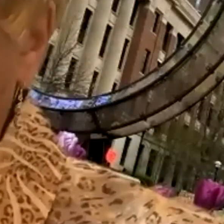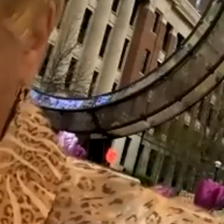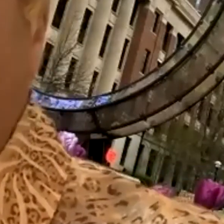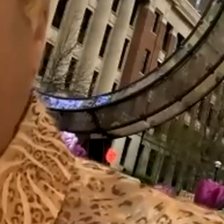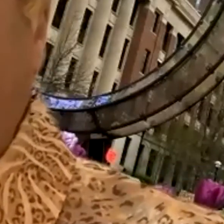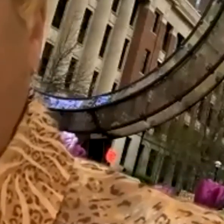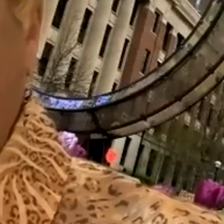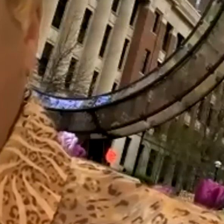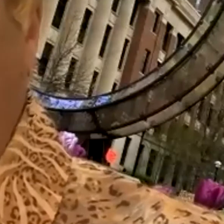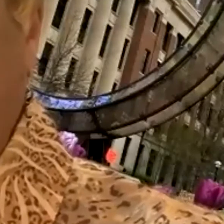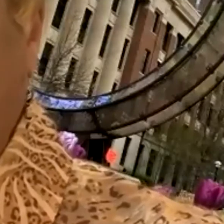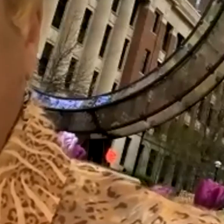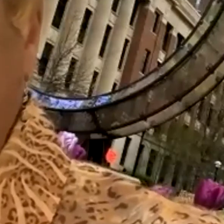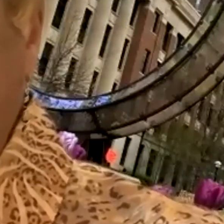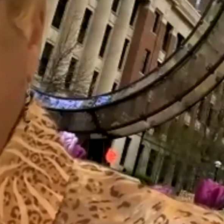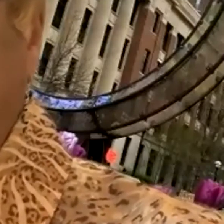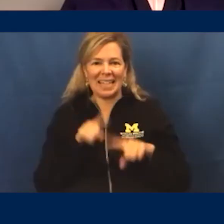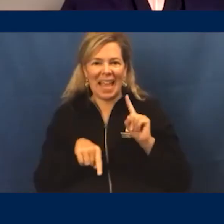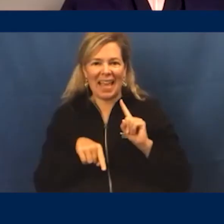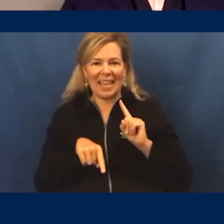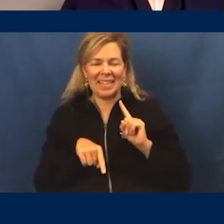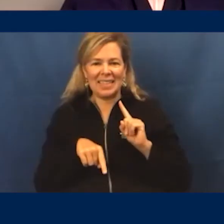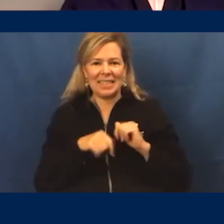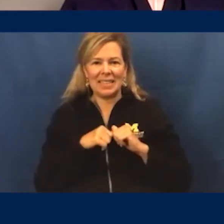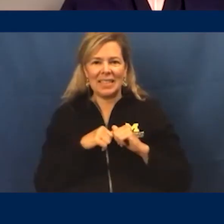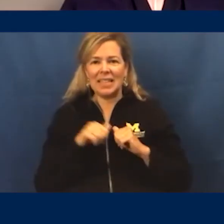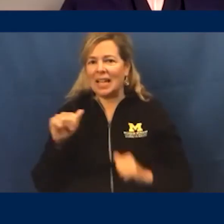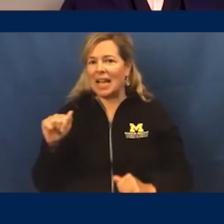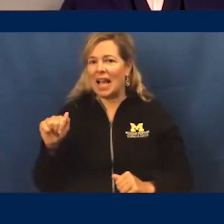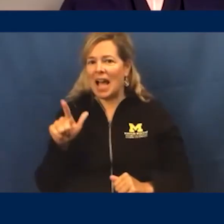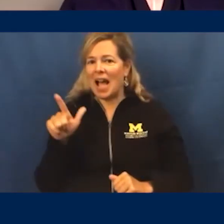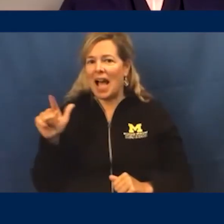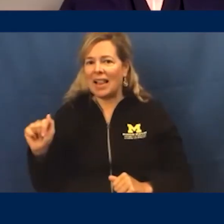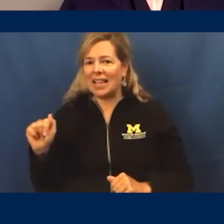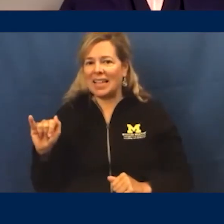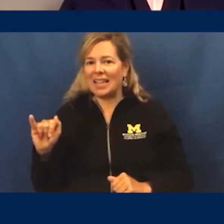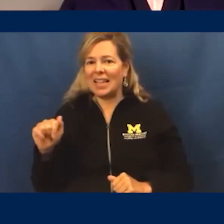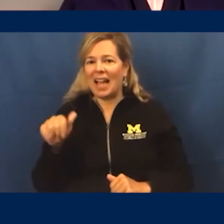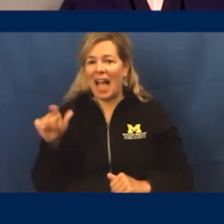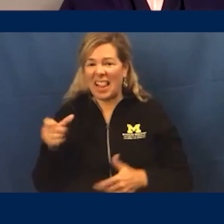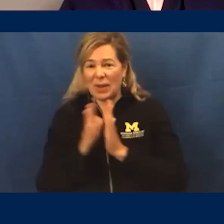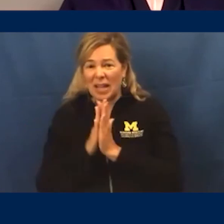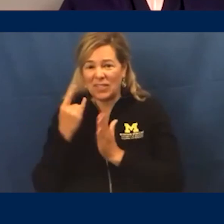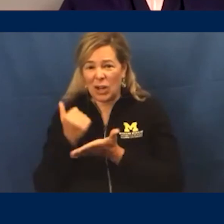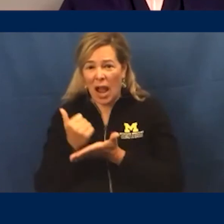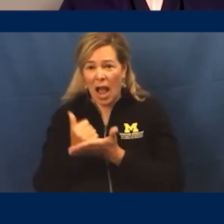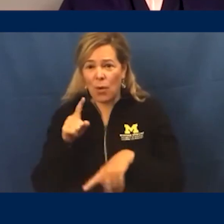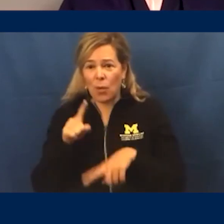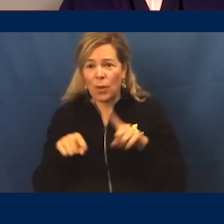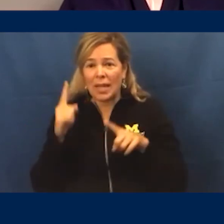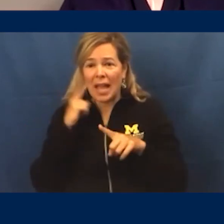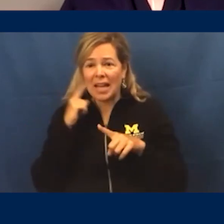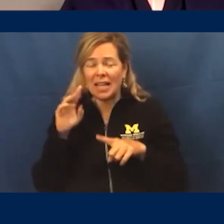other marginalized people from thriving? Ali, we would ask for your help. We cannot hear Maria. And while we work on